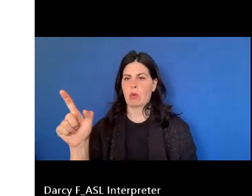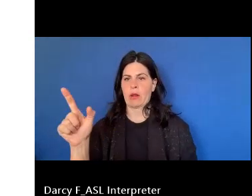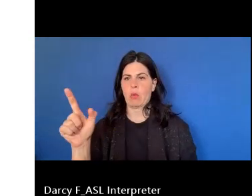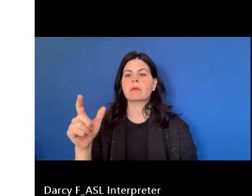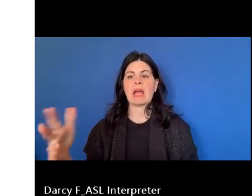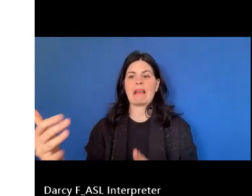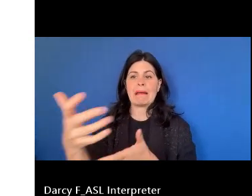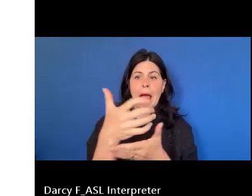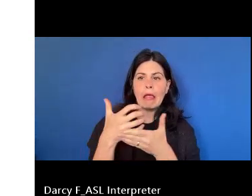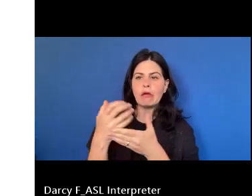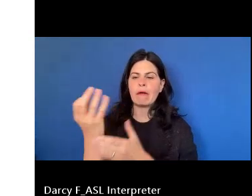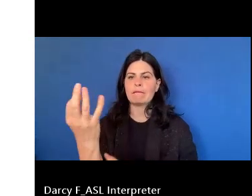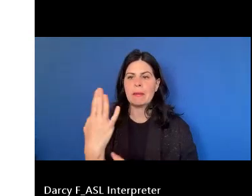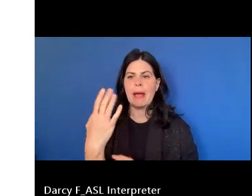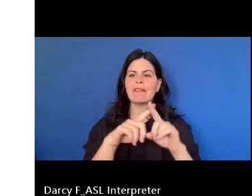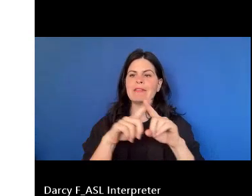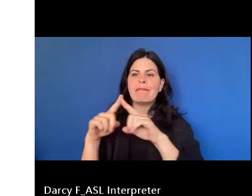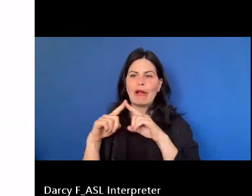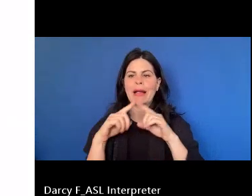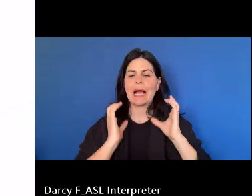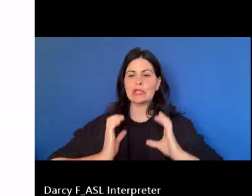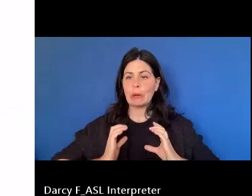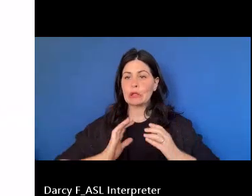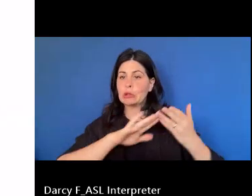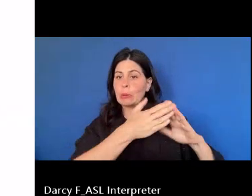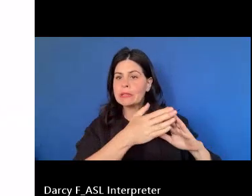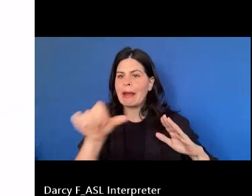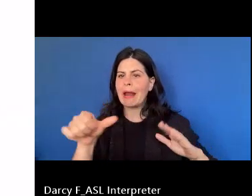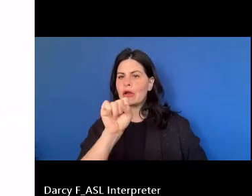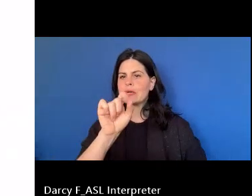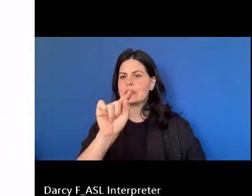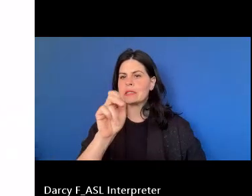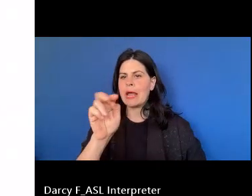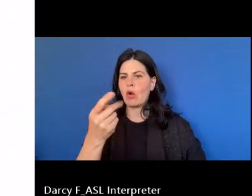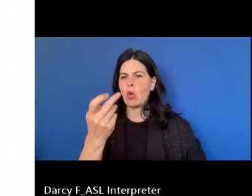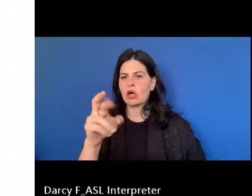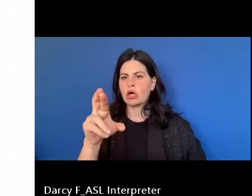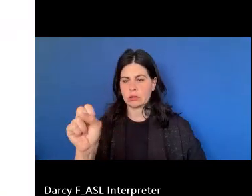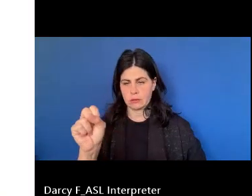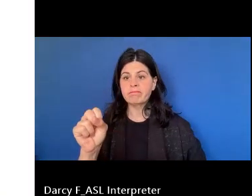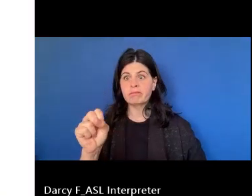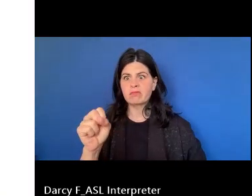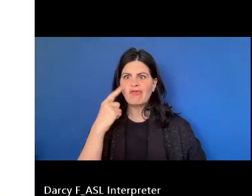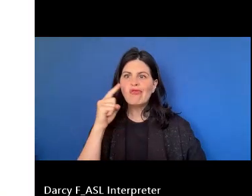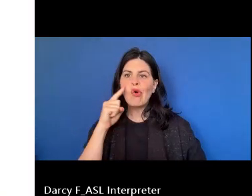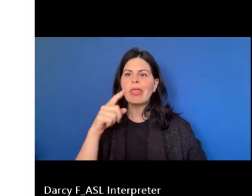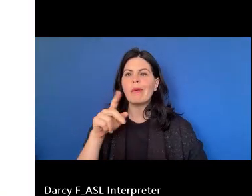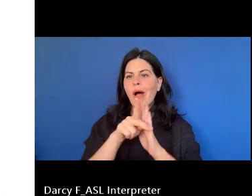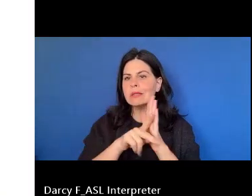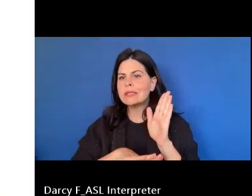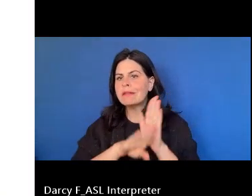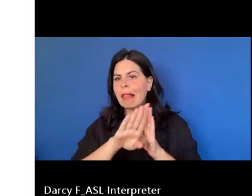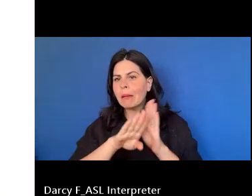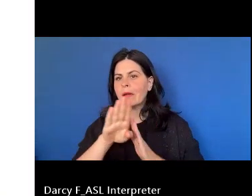customers, communities, and other stakeholders to inform ongoing policy development related to SB 1221